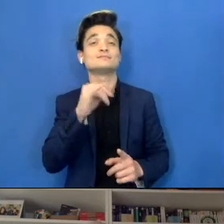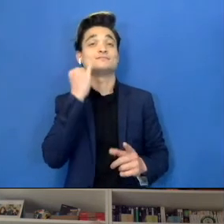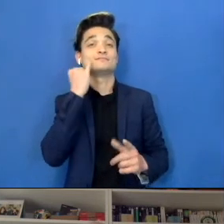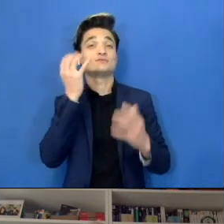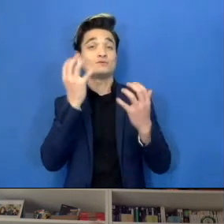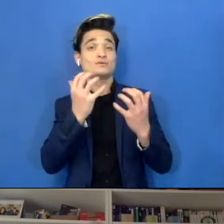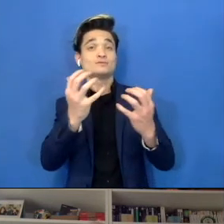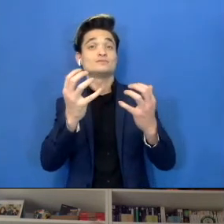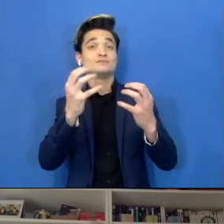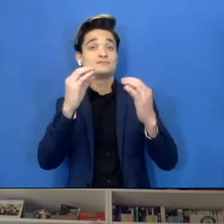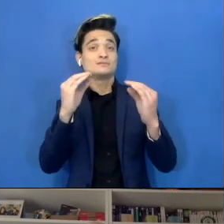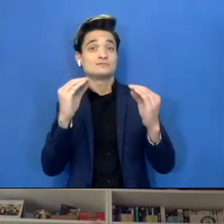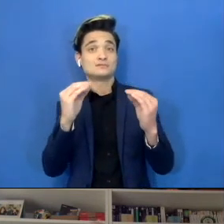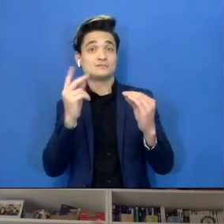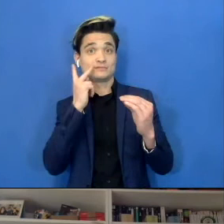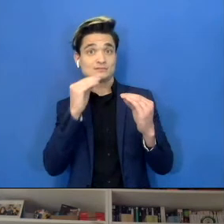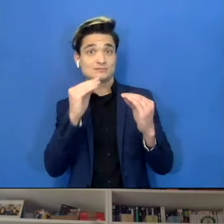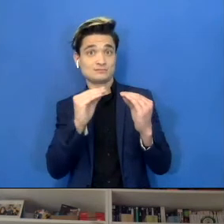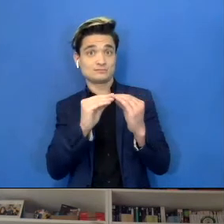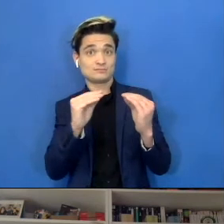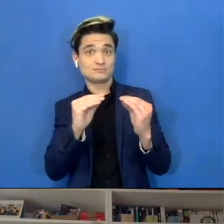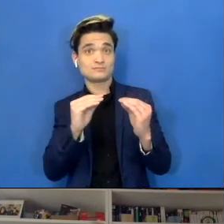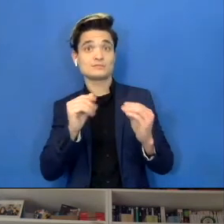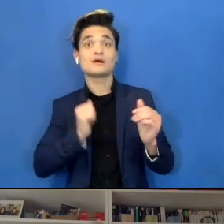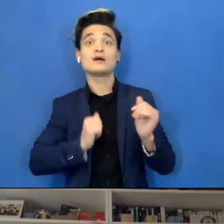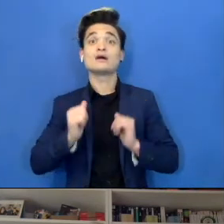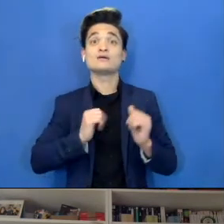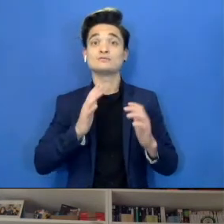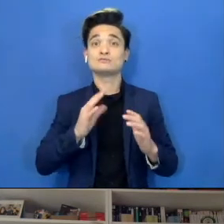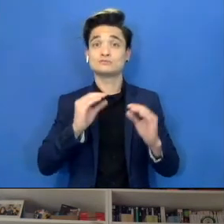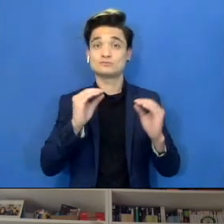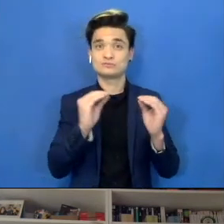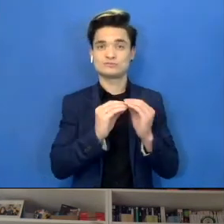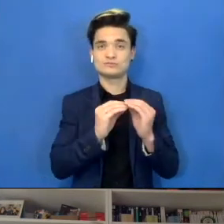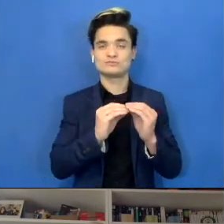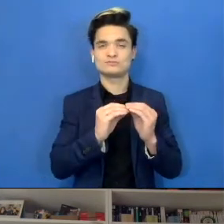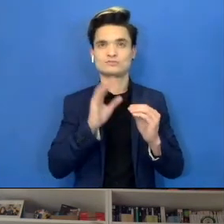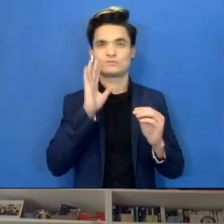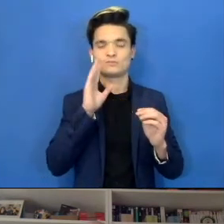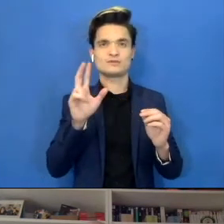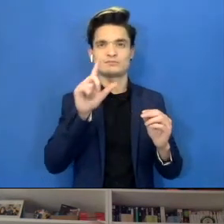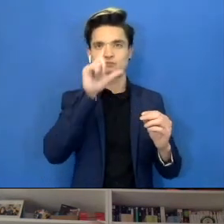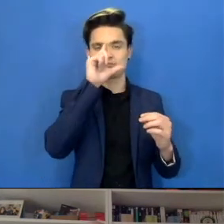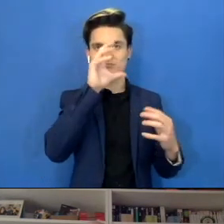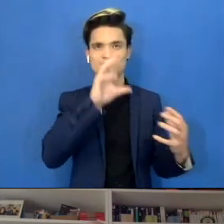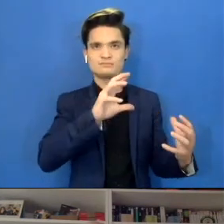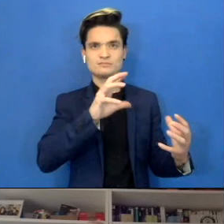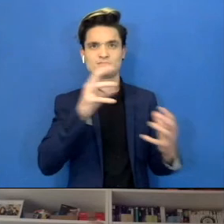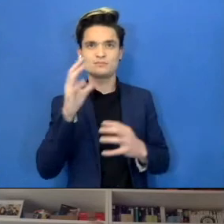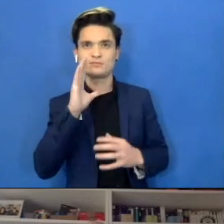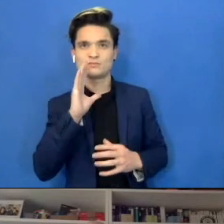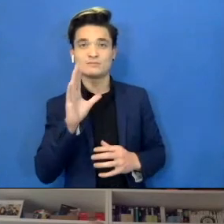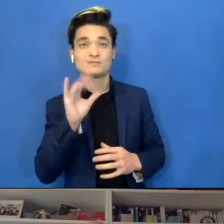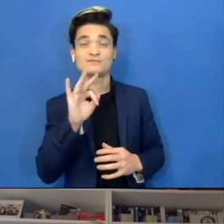two actors kissing. So we snap them out of this. So the kiss, like the slap or the